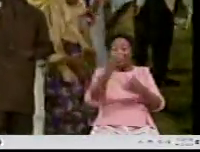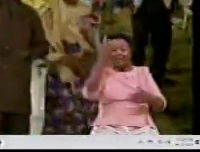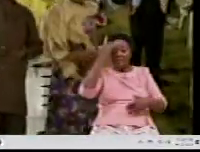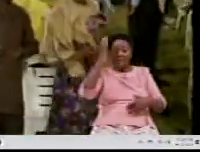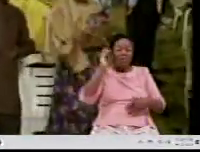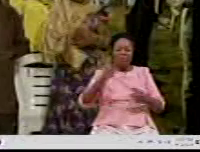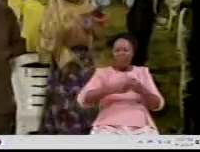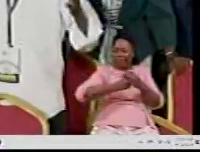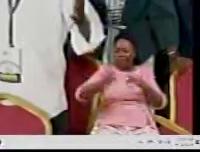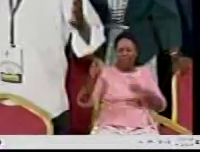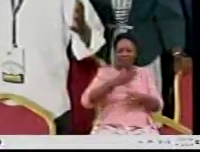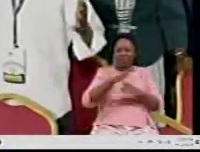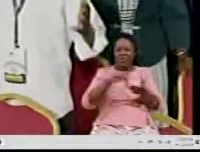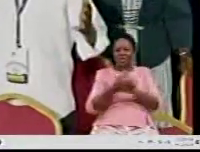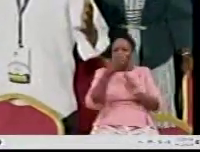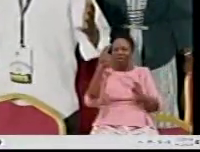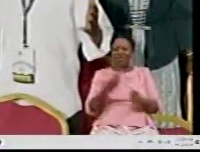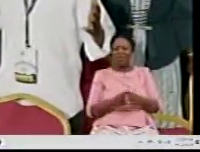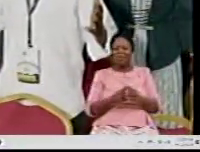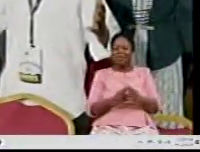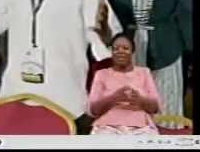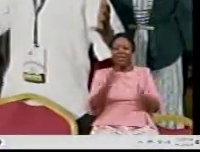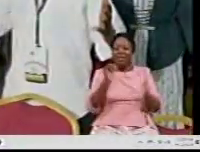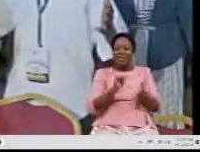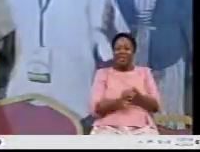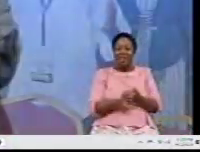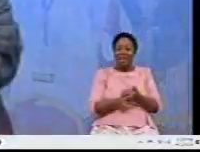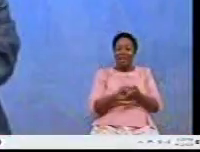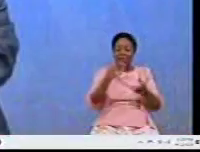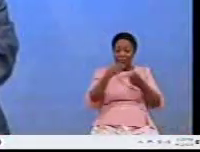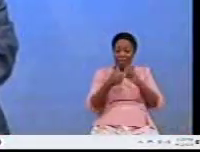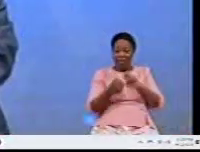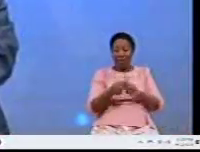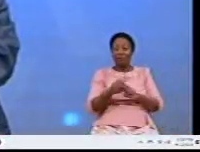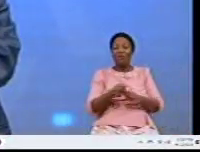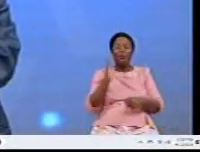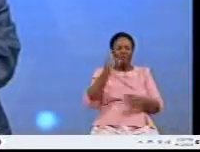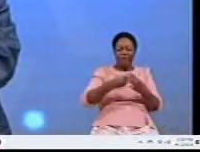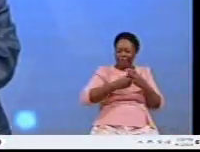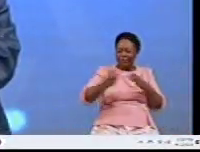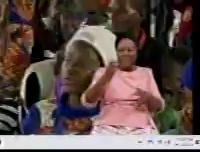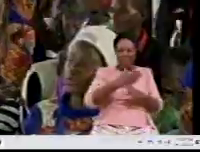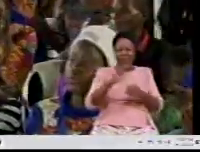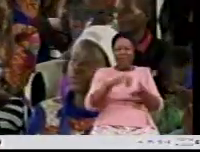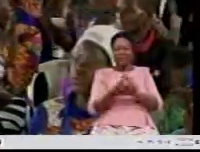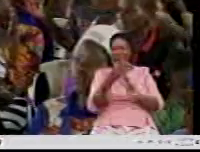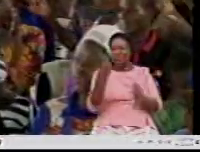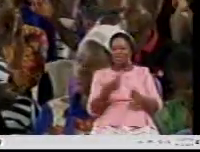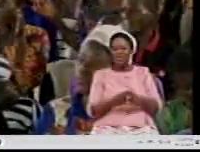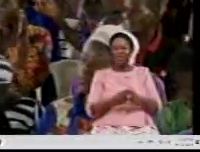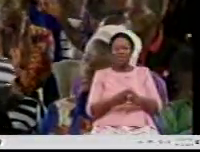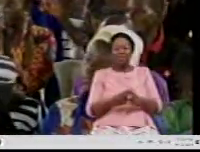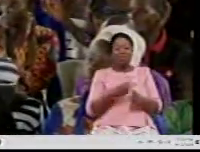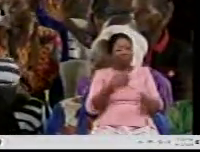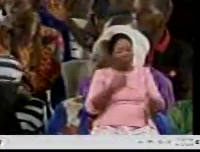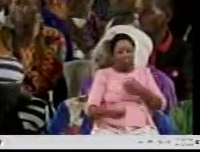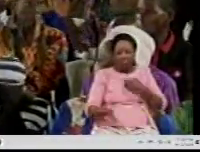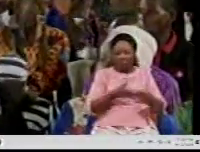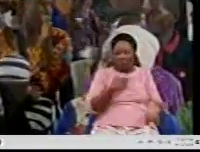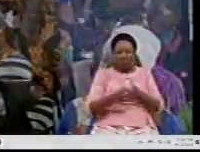vanish away. That infirmity will vanish away. Whatever you have